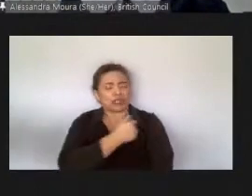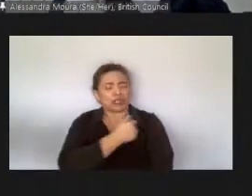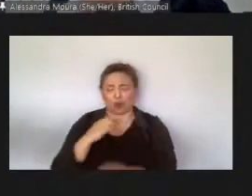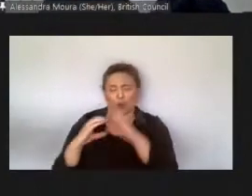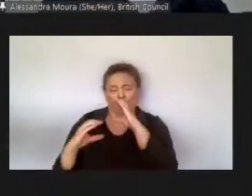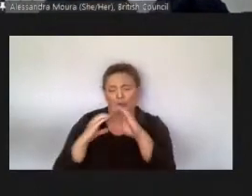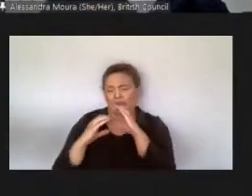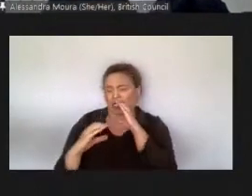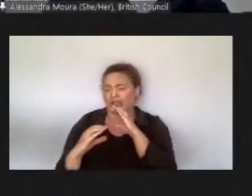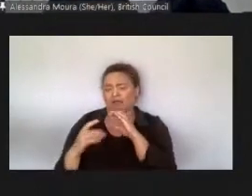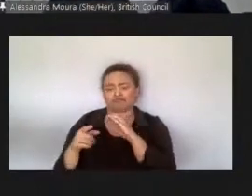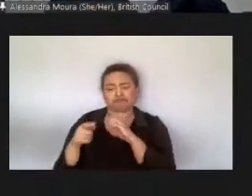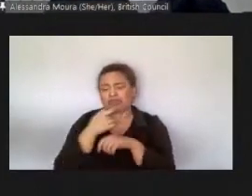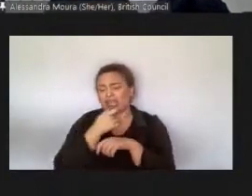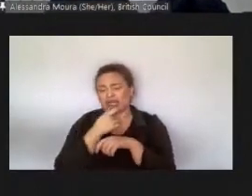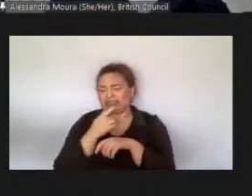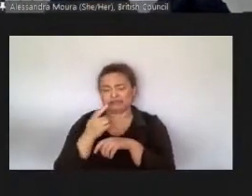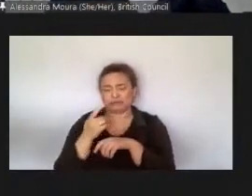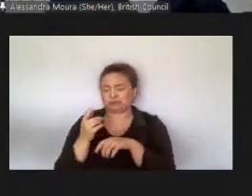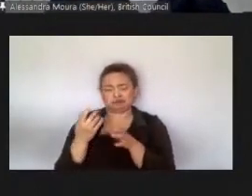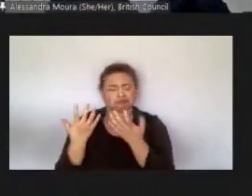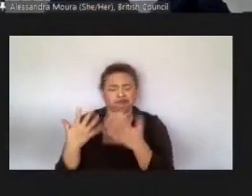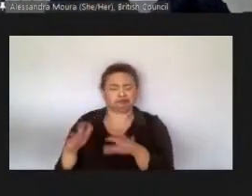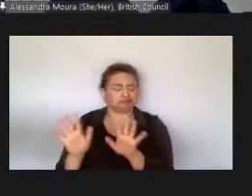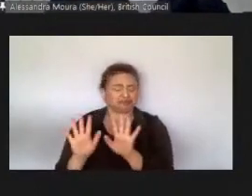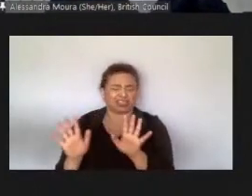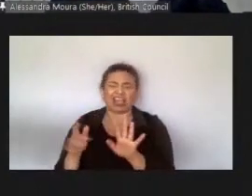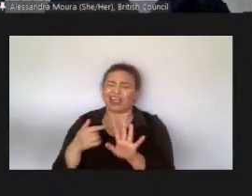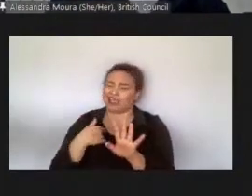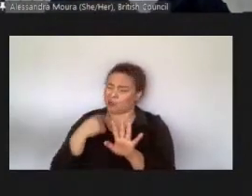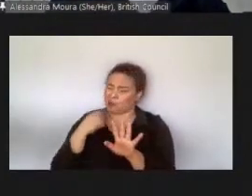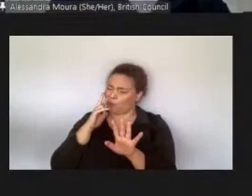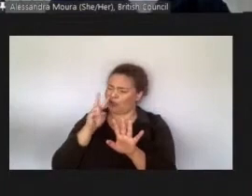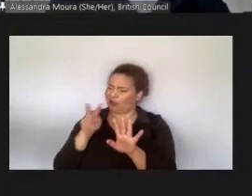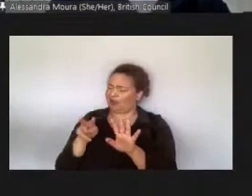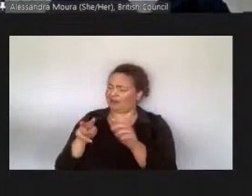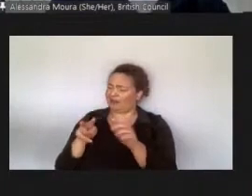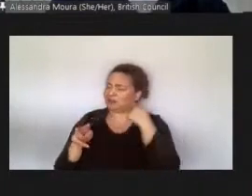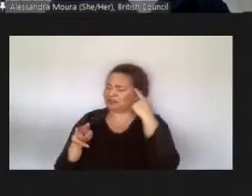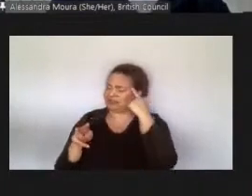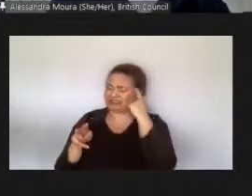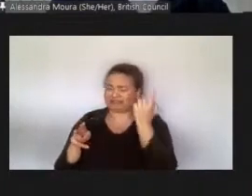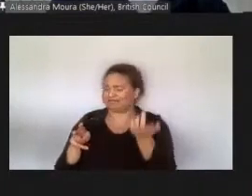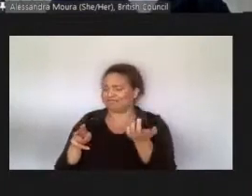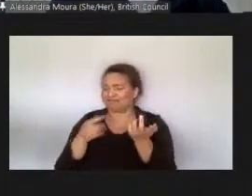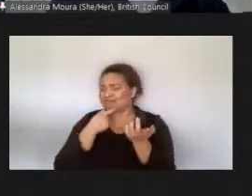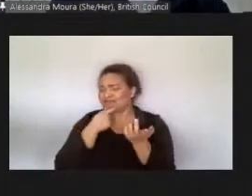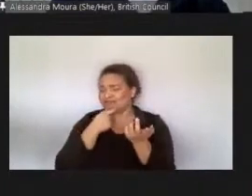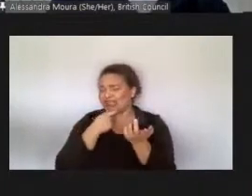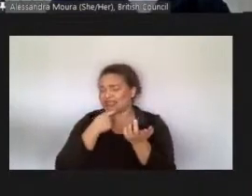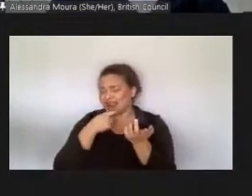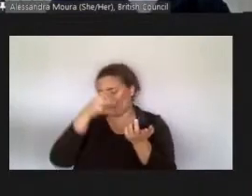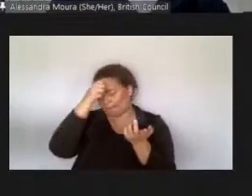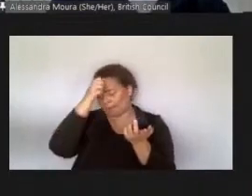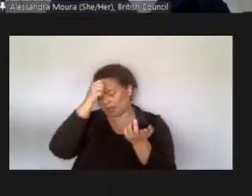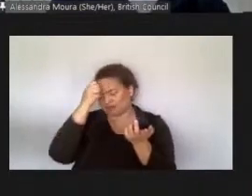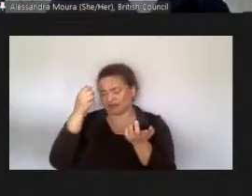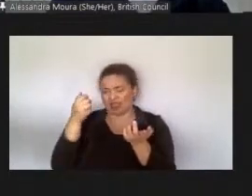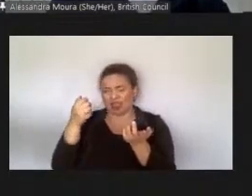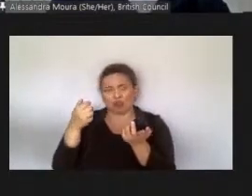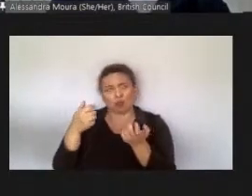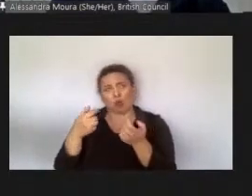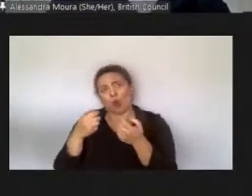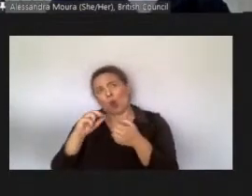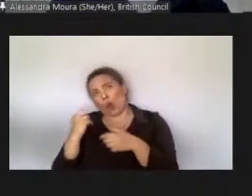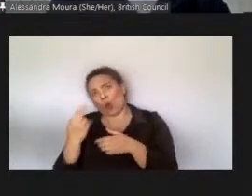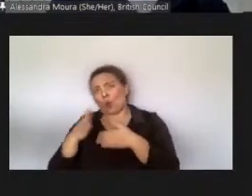right environment. And I think a lot of that kind of statement is said by a lot of people,